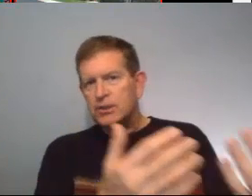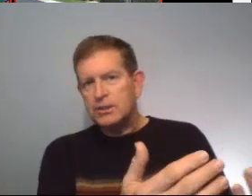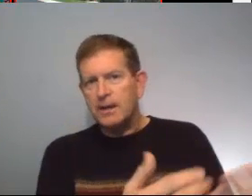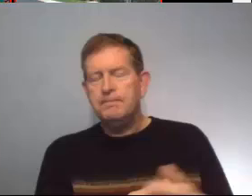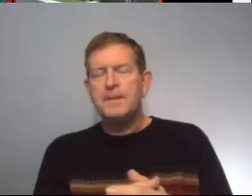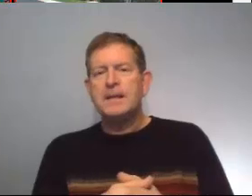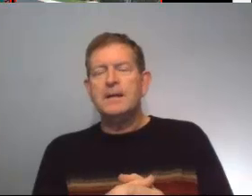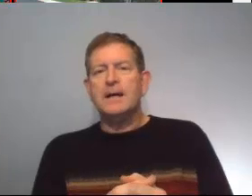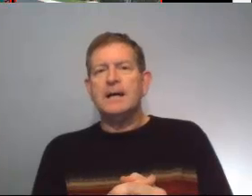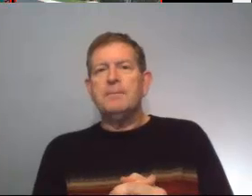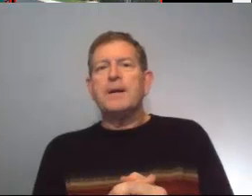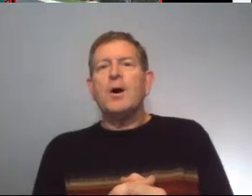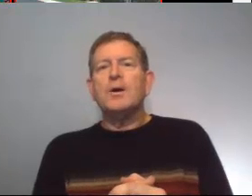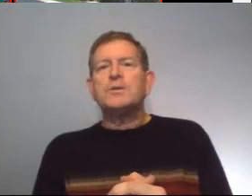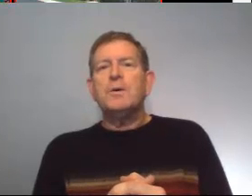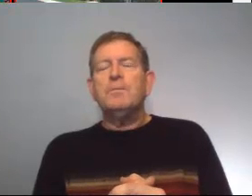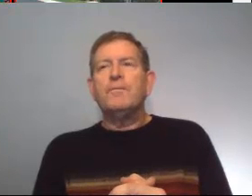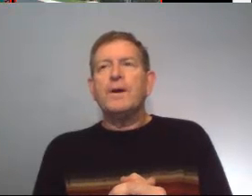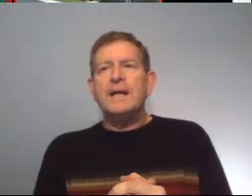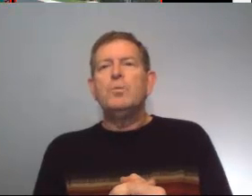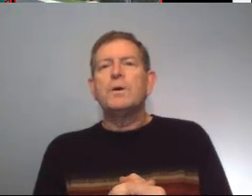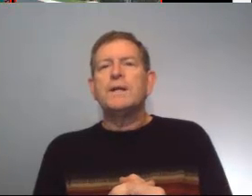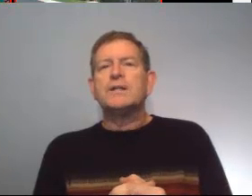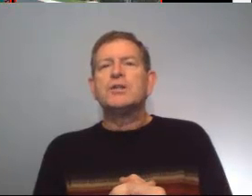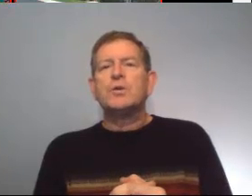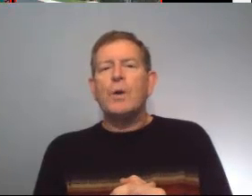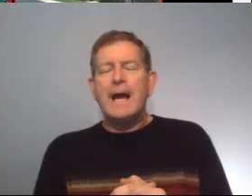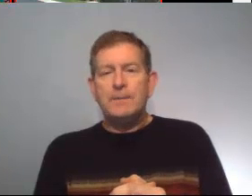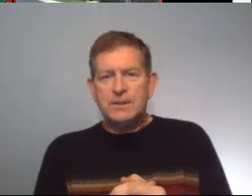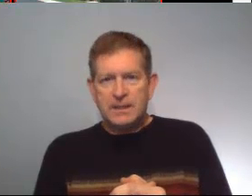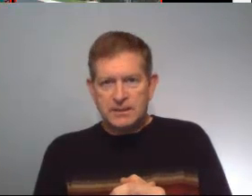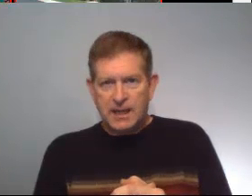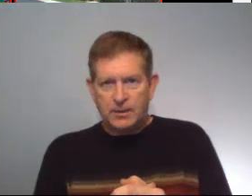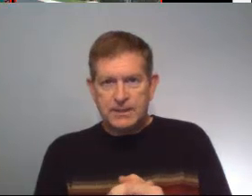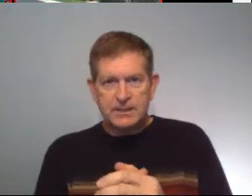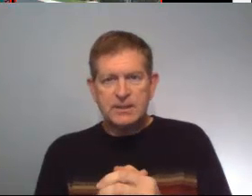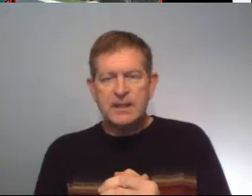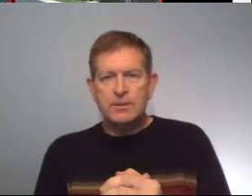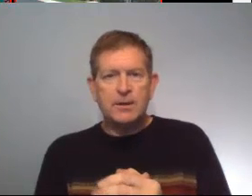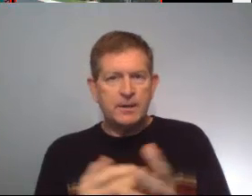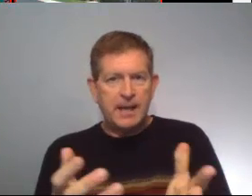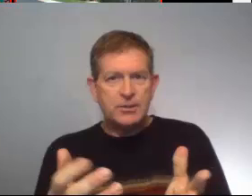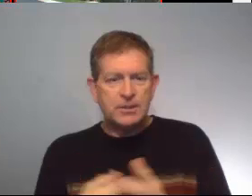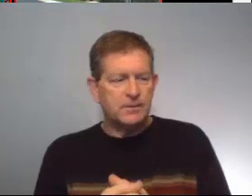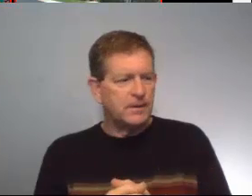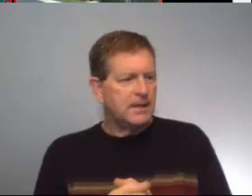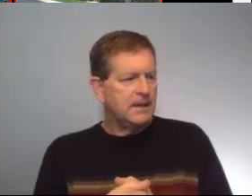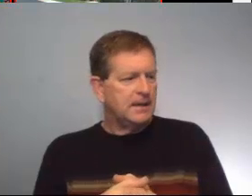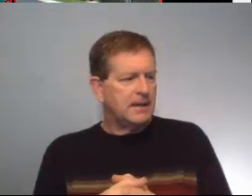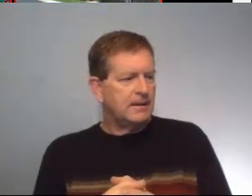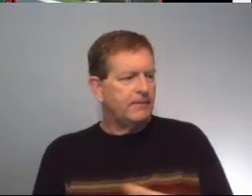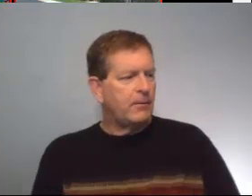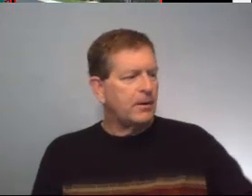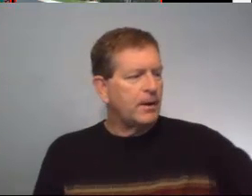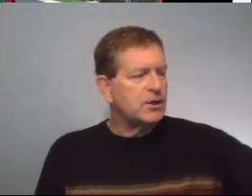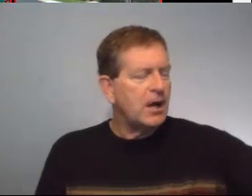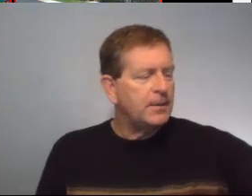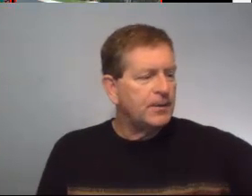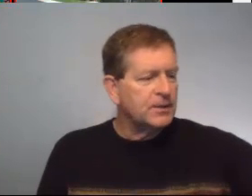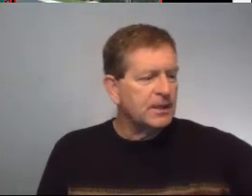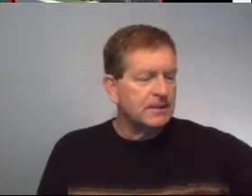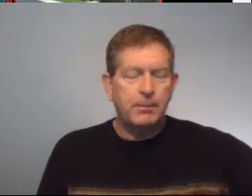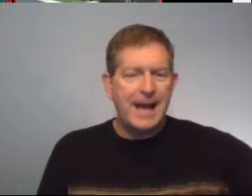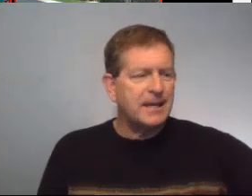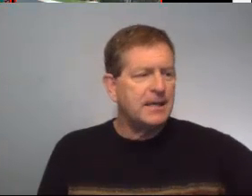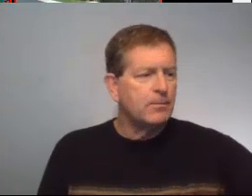and some, but also for any word that describes these nouns, that is to say what's called an adjective. If I want to talk